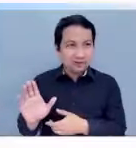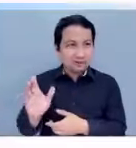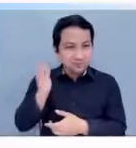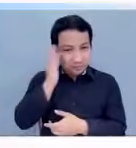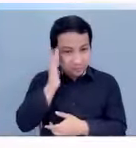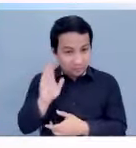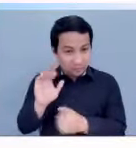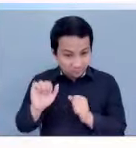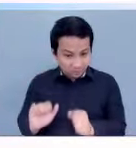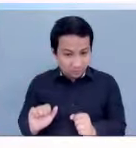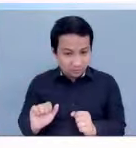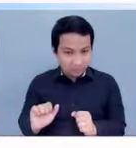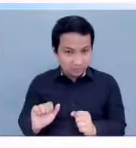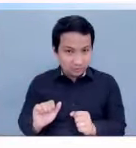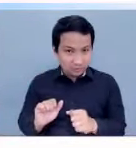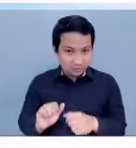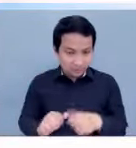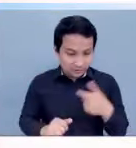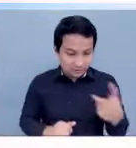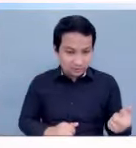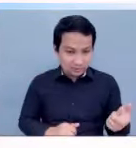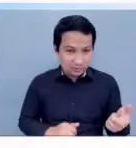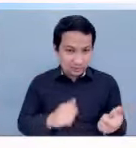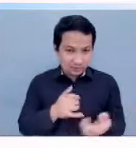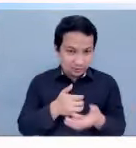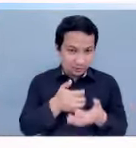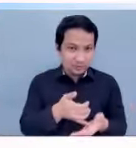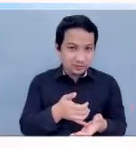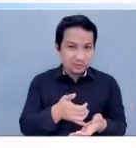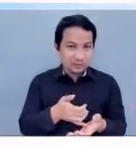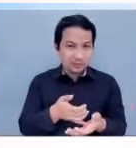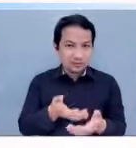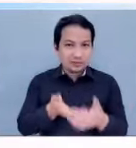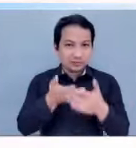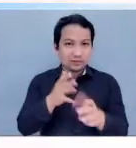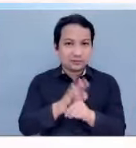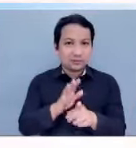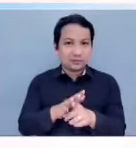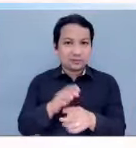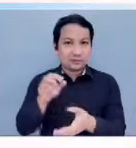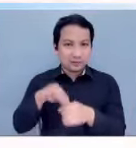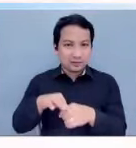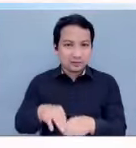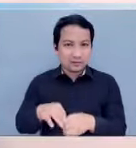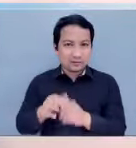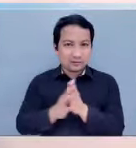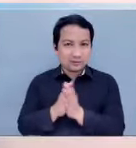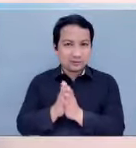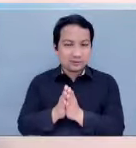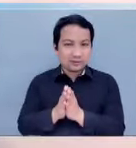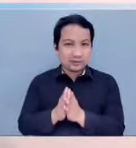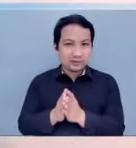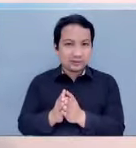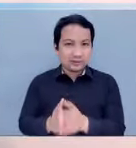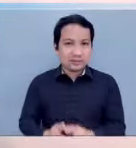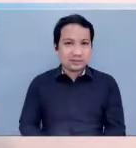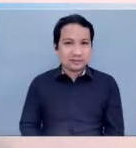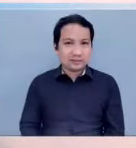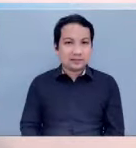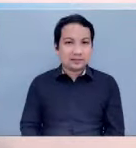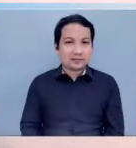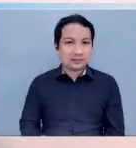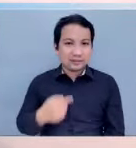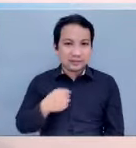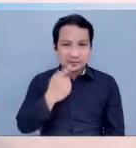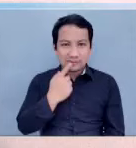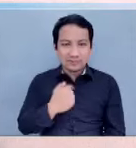pag pinasa for awards, it will garner you plenty of nominations. Are you excited for things like that? Yeah, always